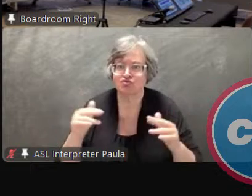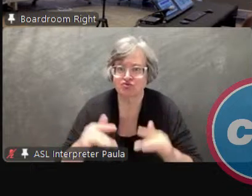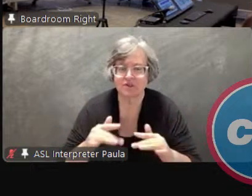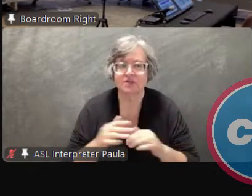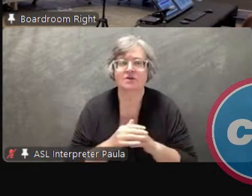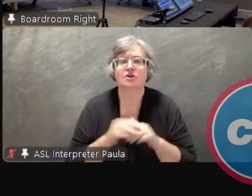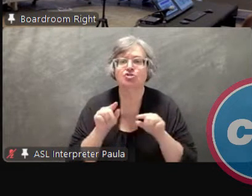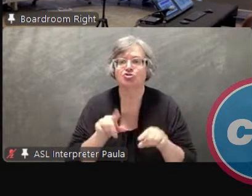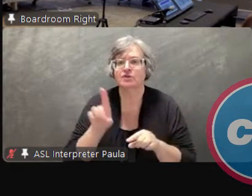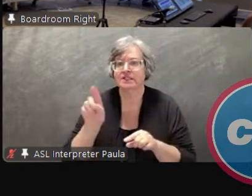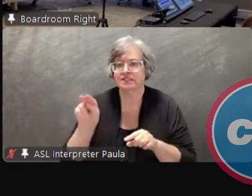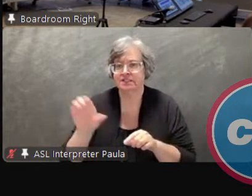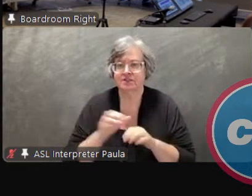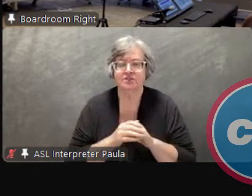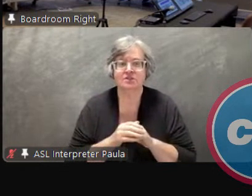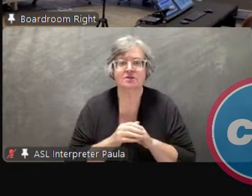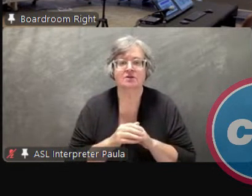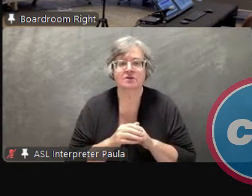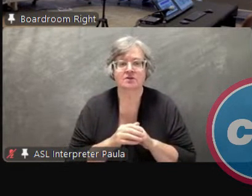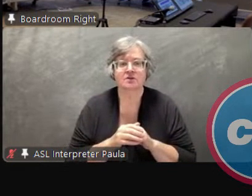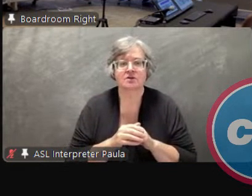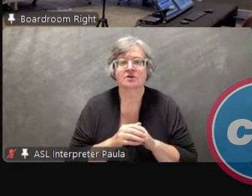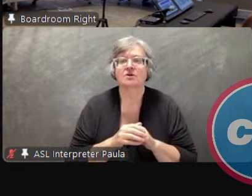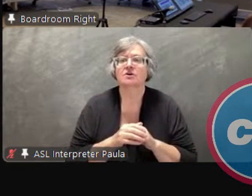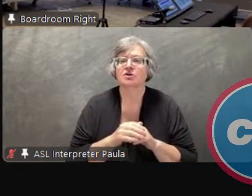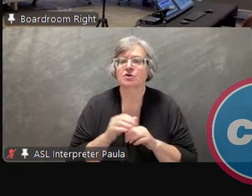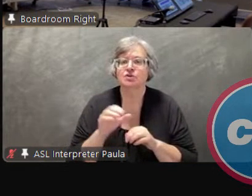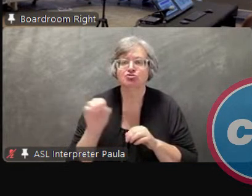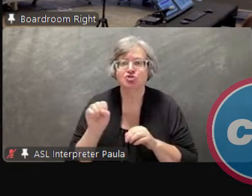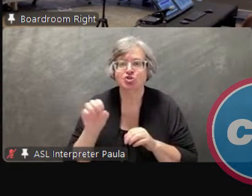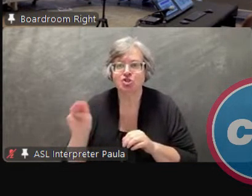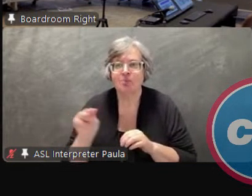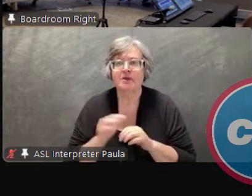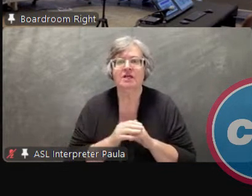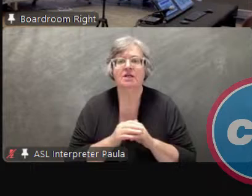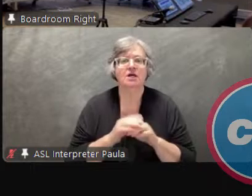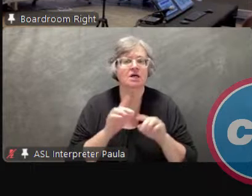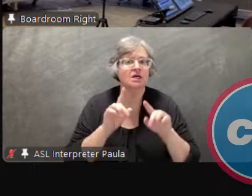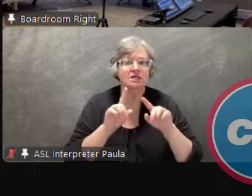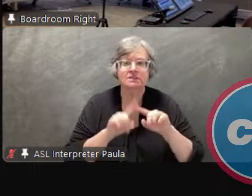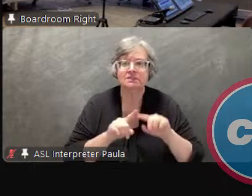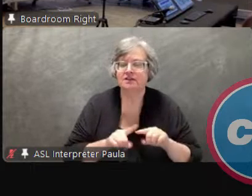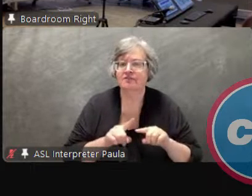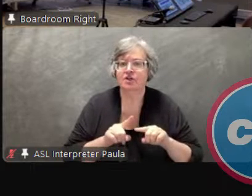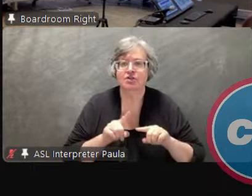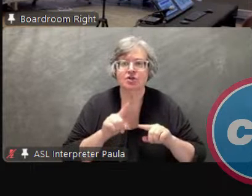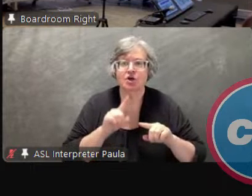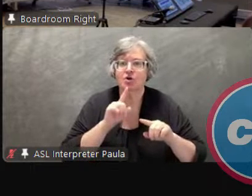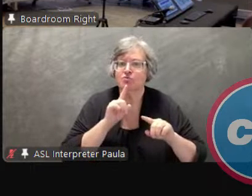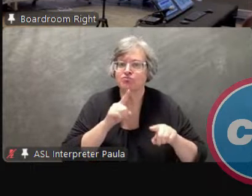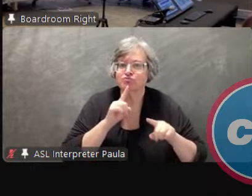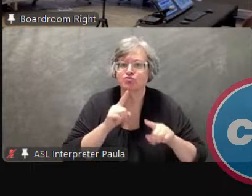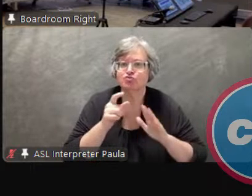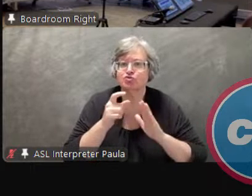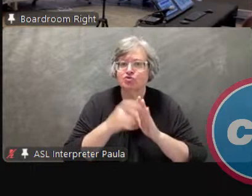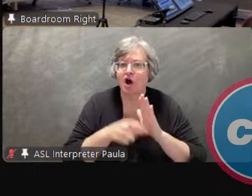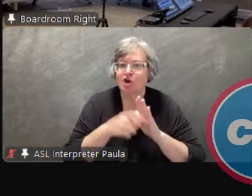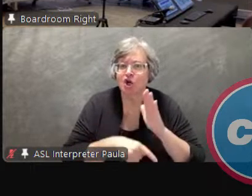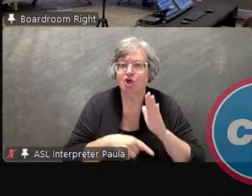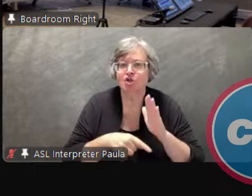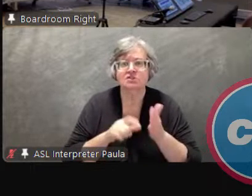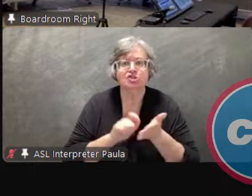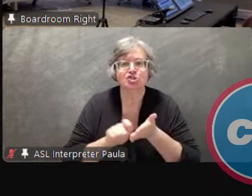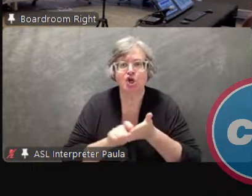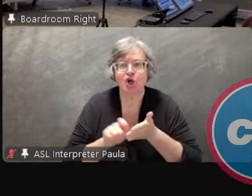accounts, from anecdotes relayed to me to social networking posts, and even reports from a number of journalists and media outlets, the hardworking and